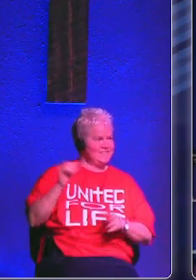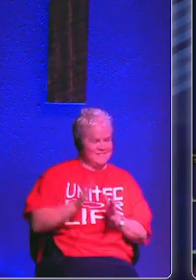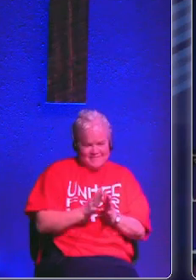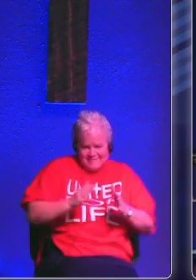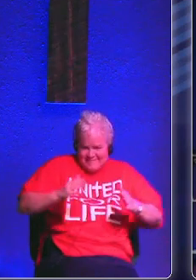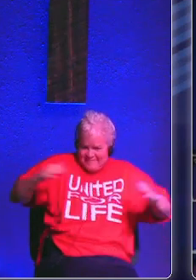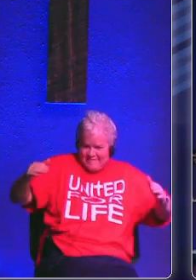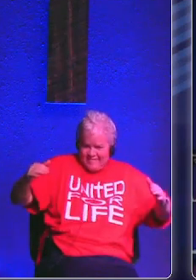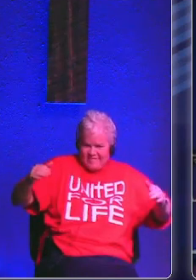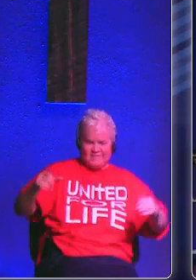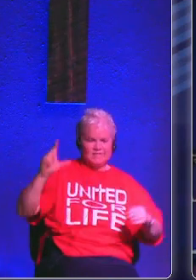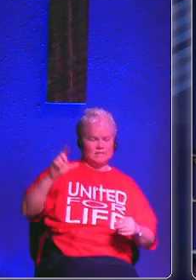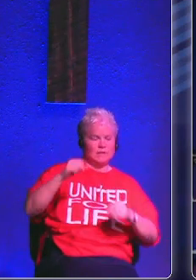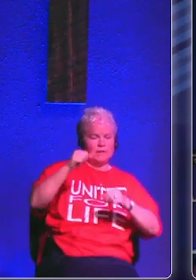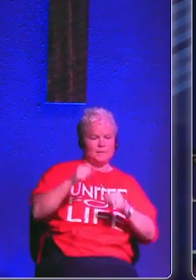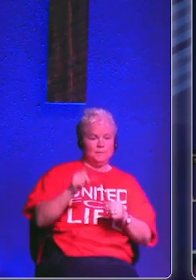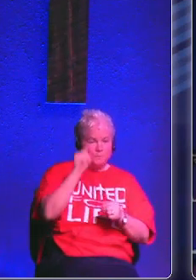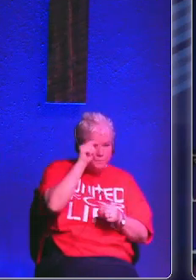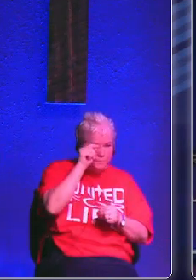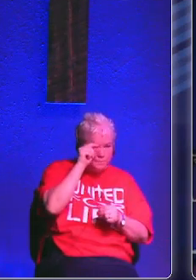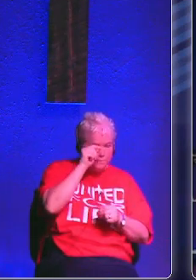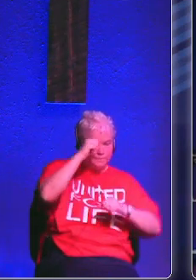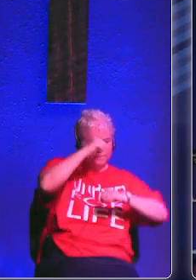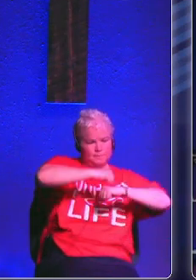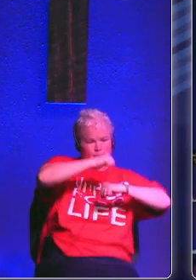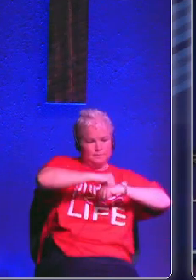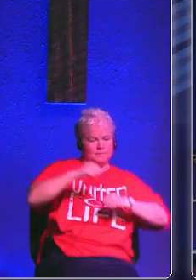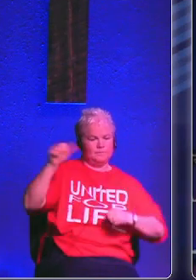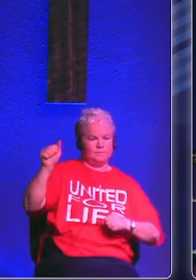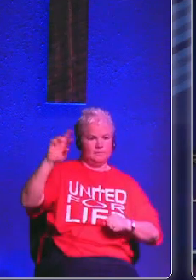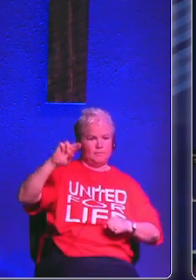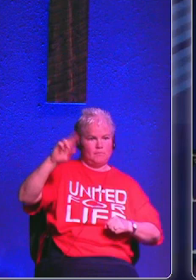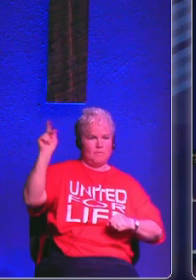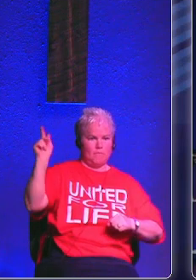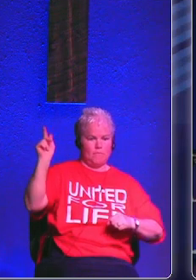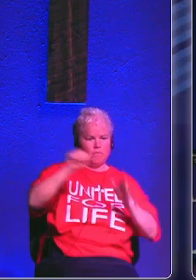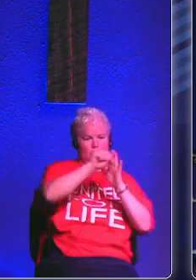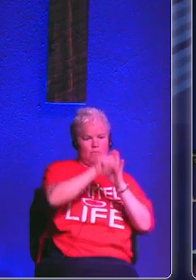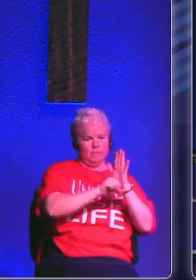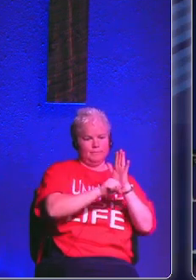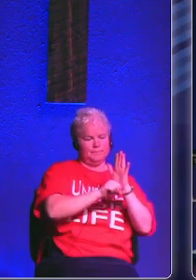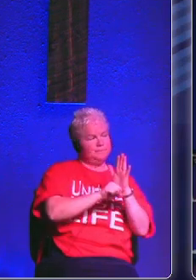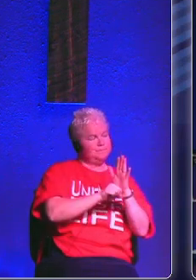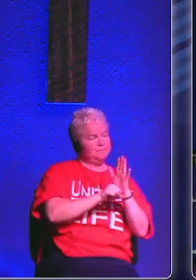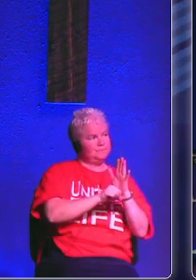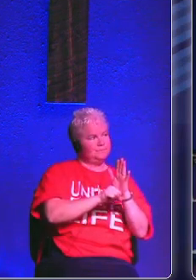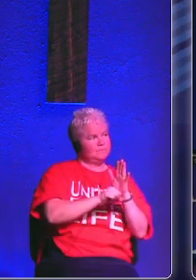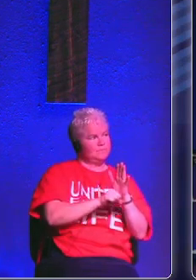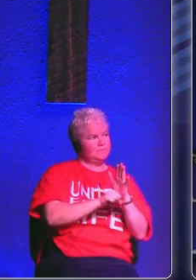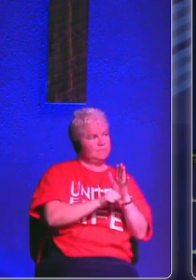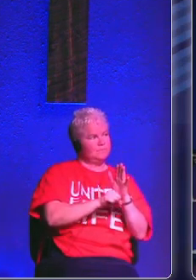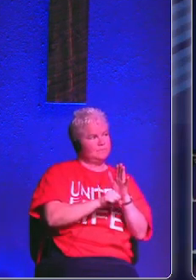that was a big tournament down in Little Rock, Arkansas. It was the world tournament. And